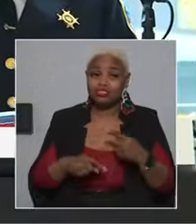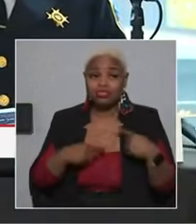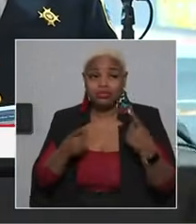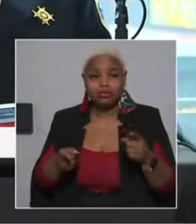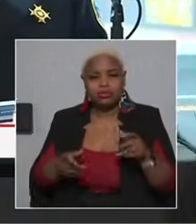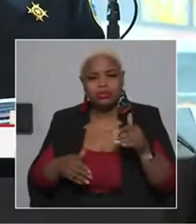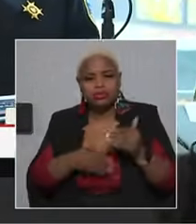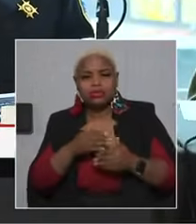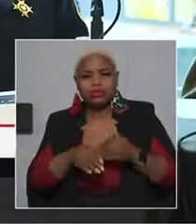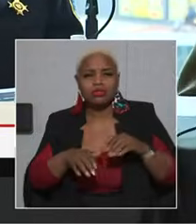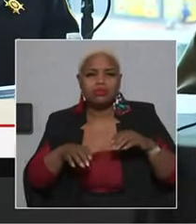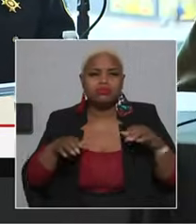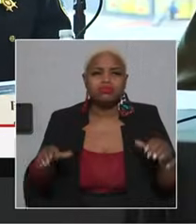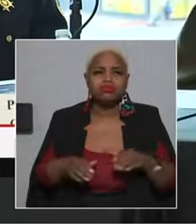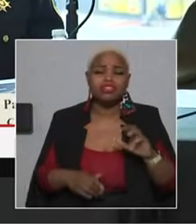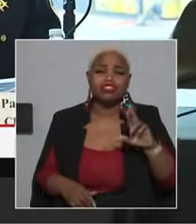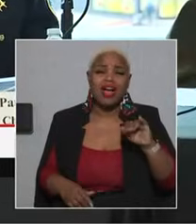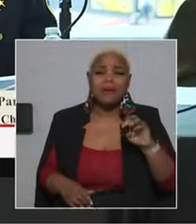crime reduction